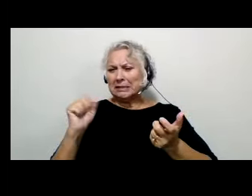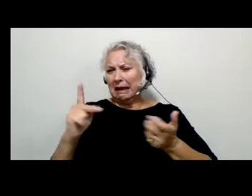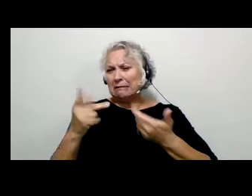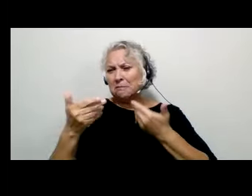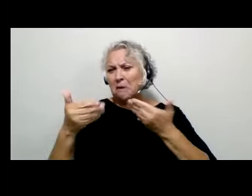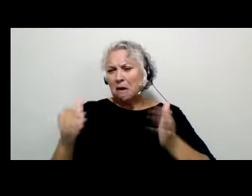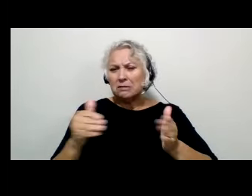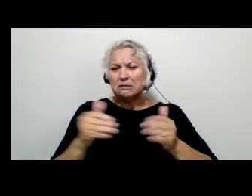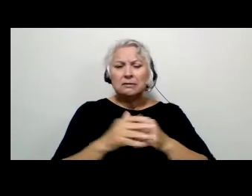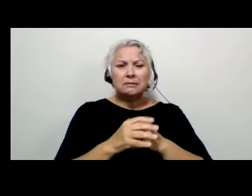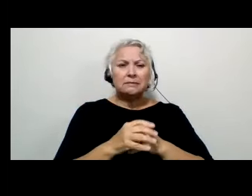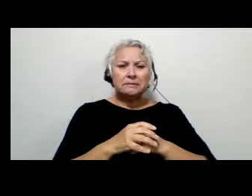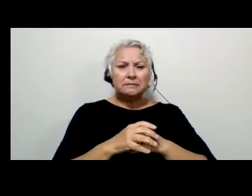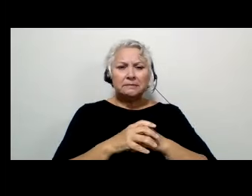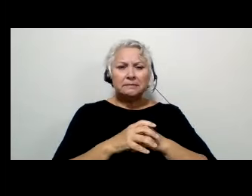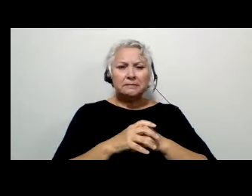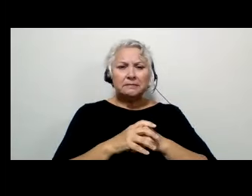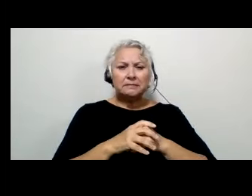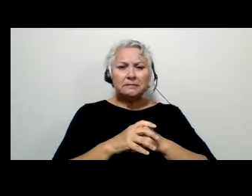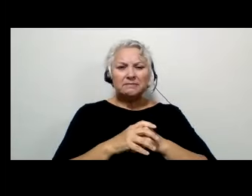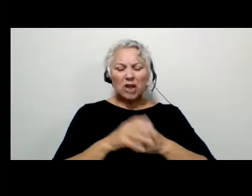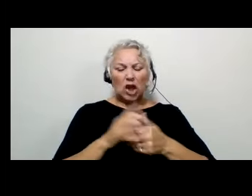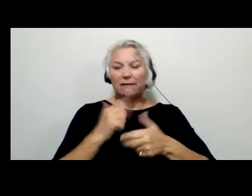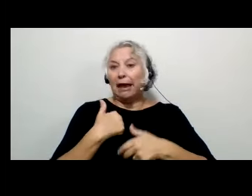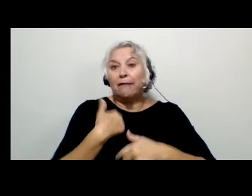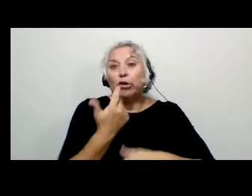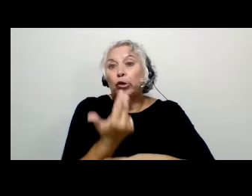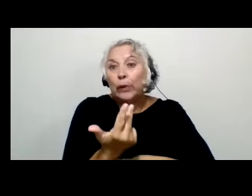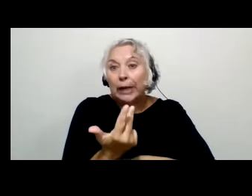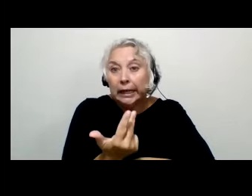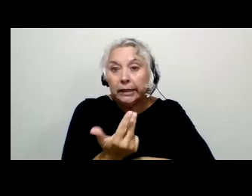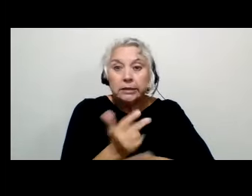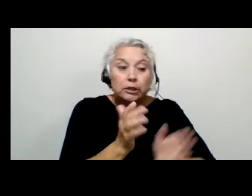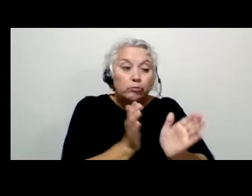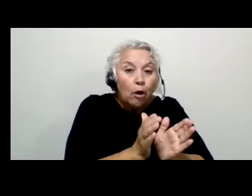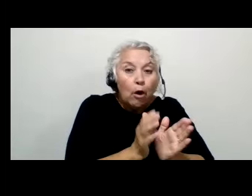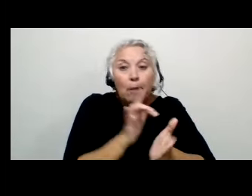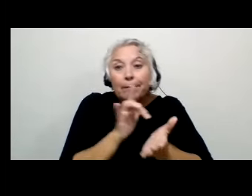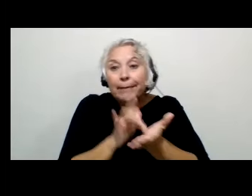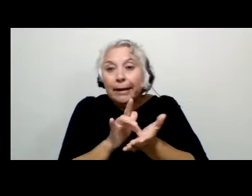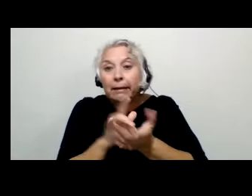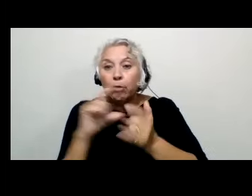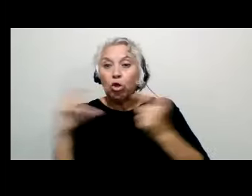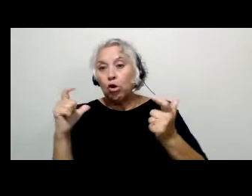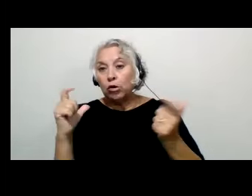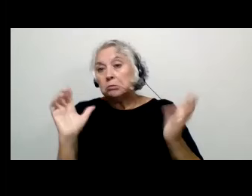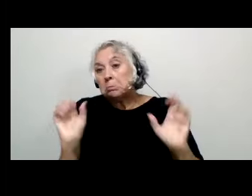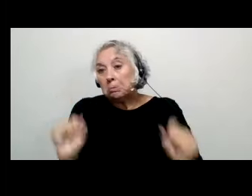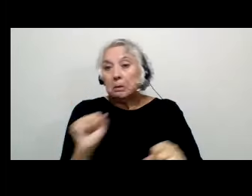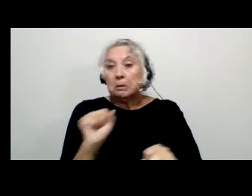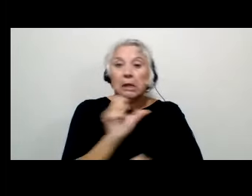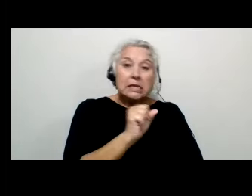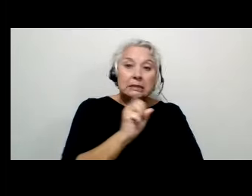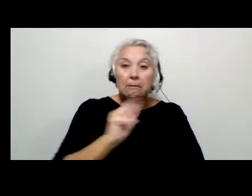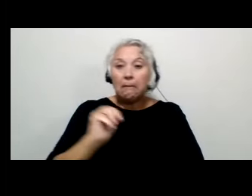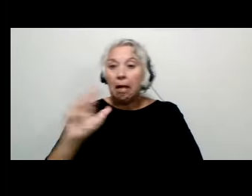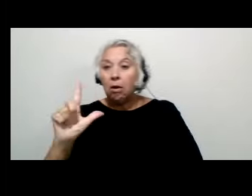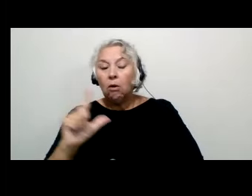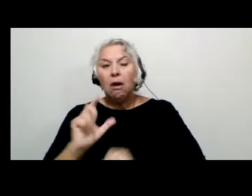with having 3 containers, small, medium, large. And that can, that can even